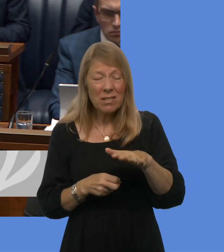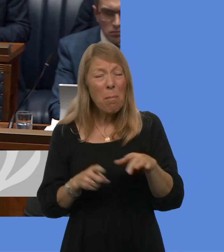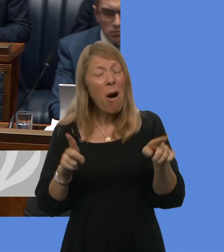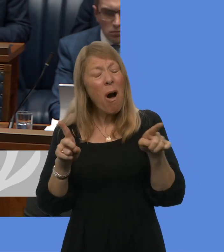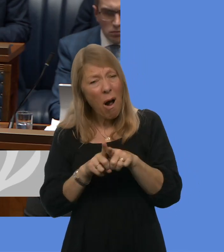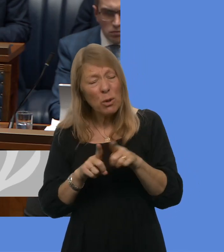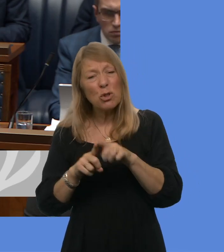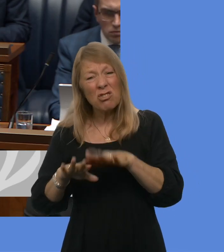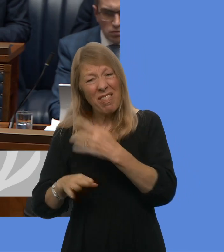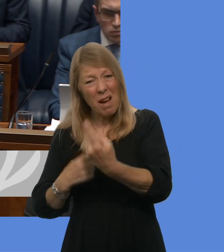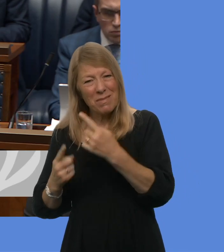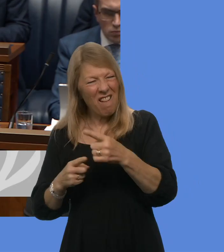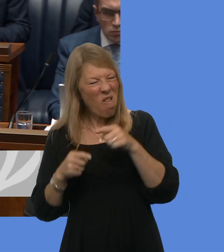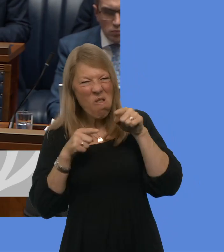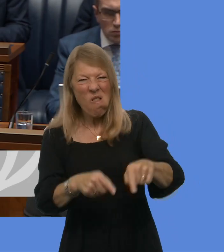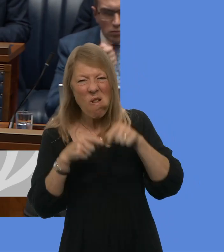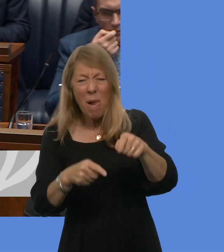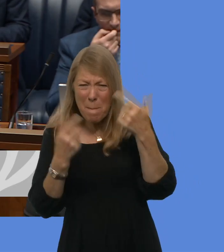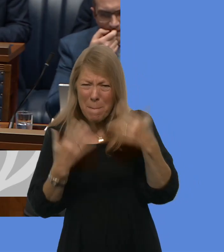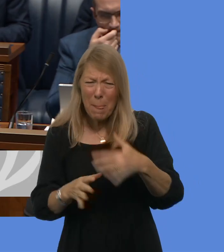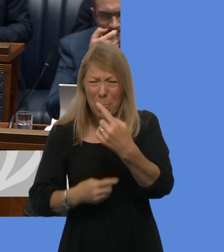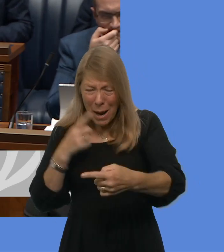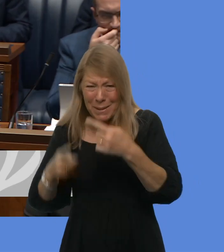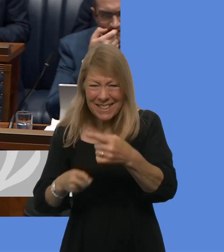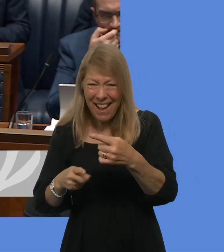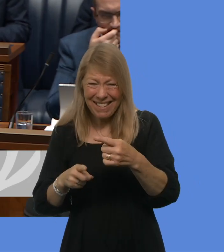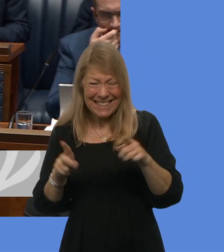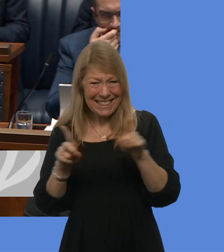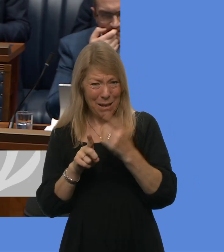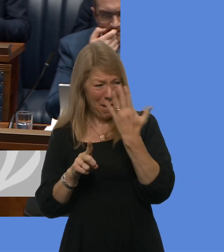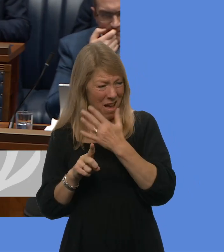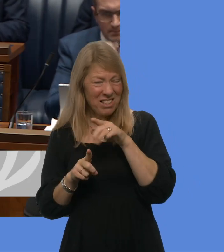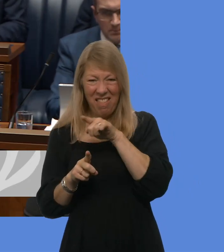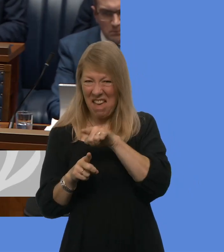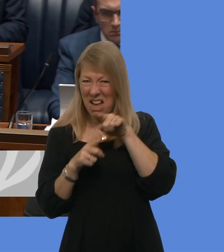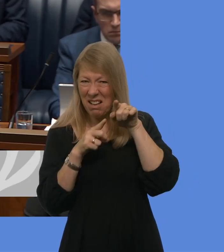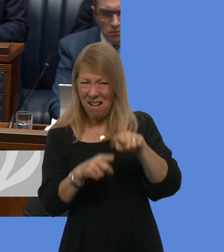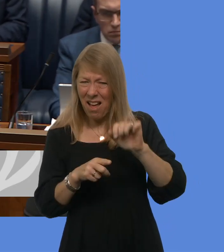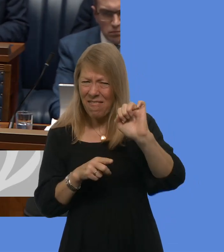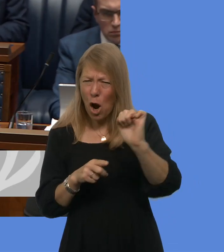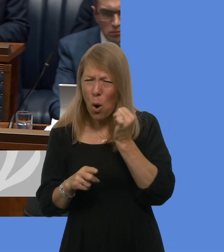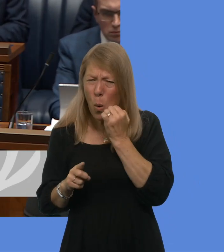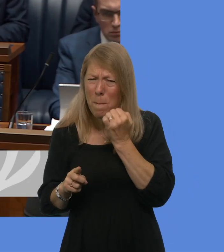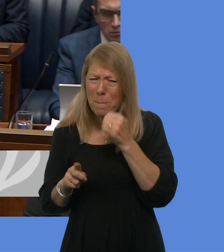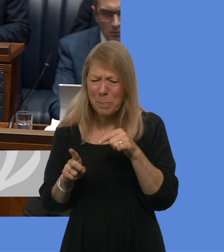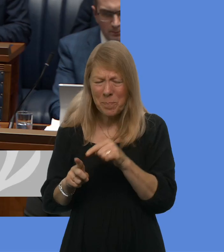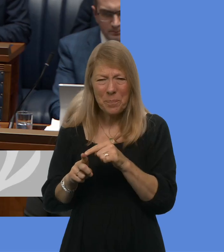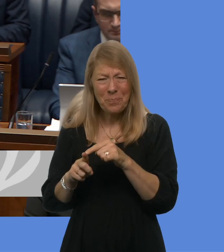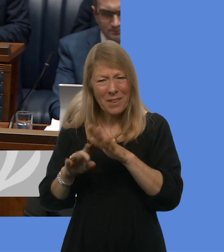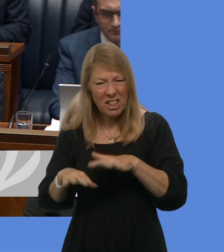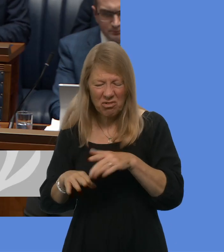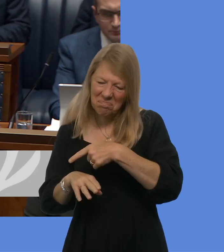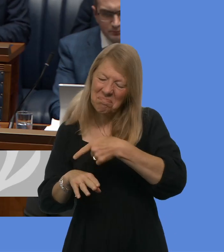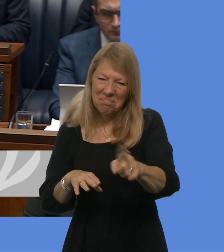some of the school houses of the very children in their class. So this is an appalling situation, one which is complicated,